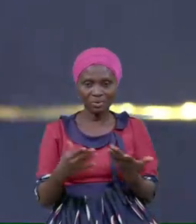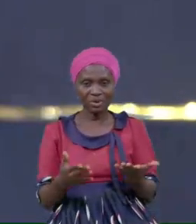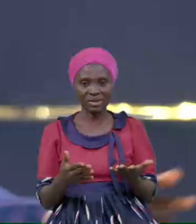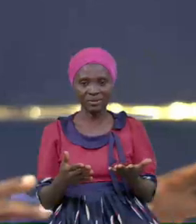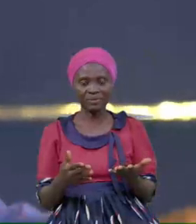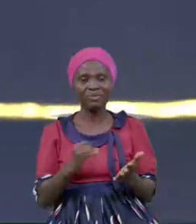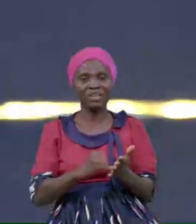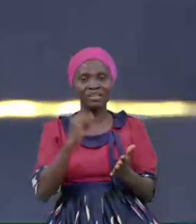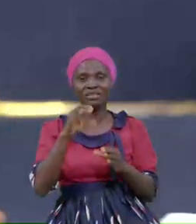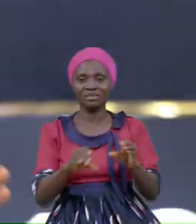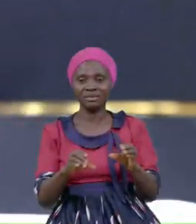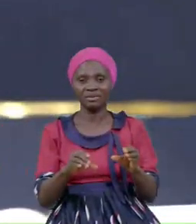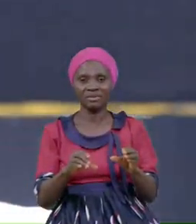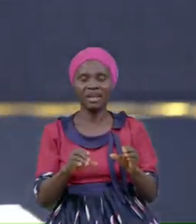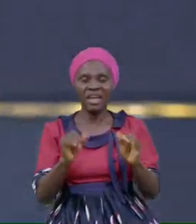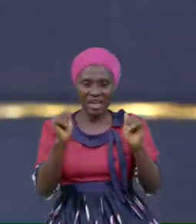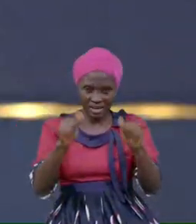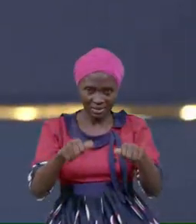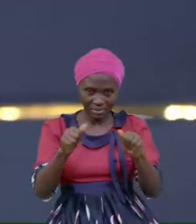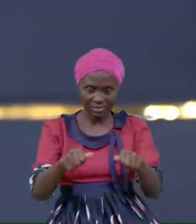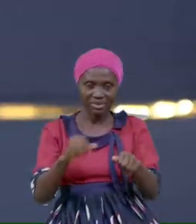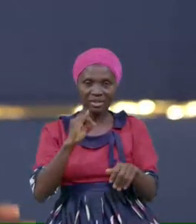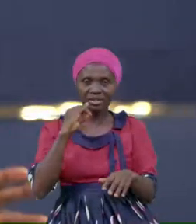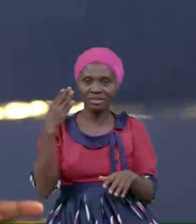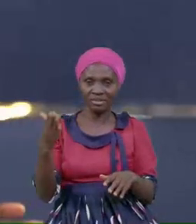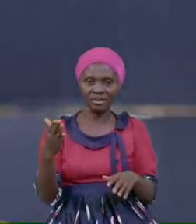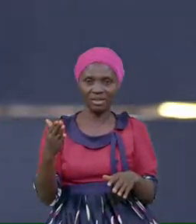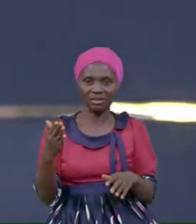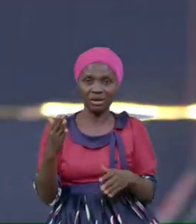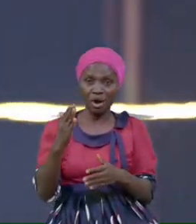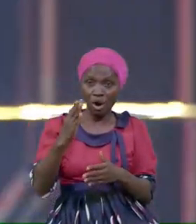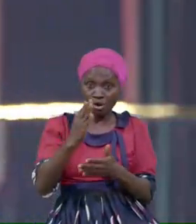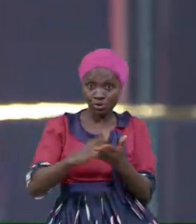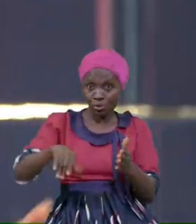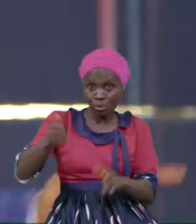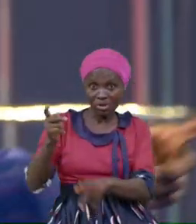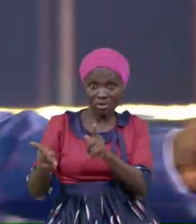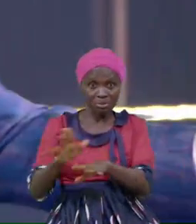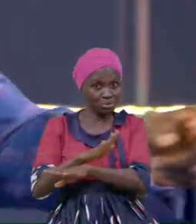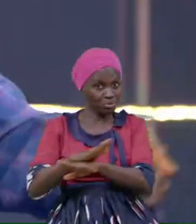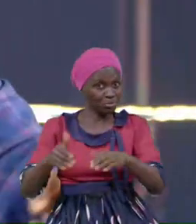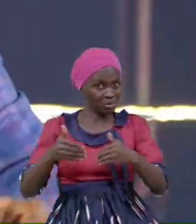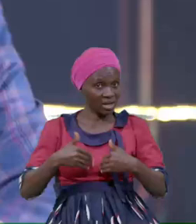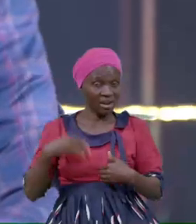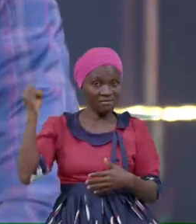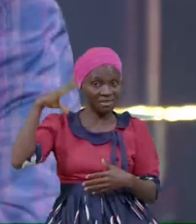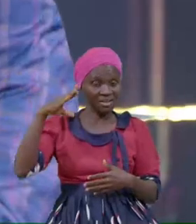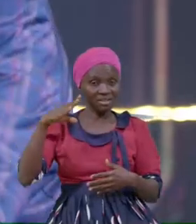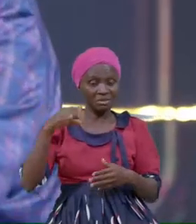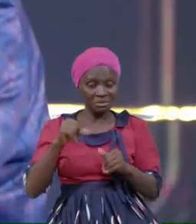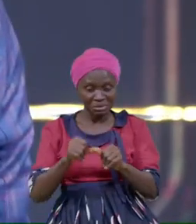Enablement, your life. While the other people that do not have grace, they're still struggling here and there, the grace